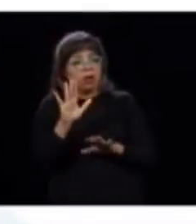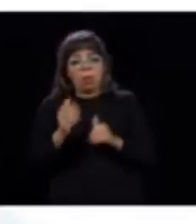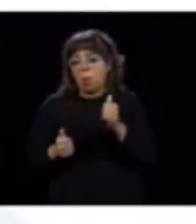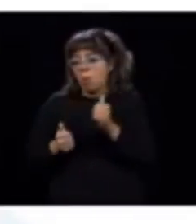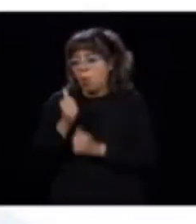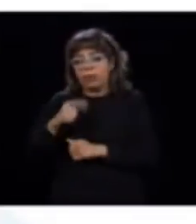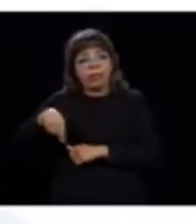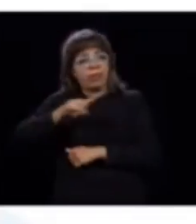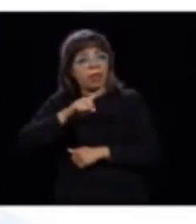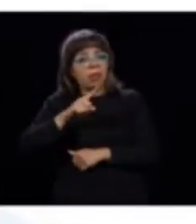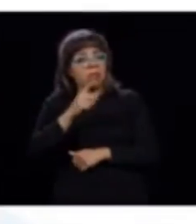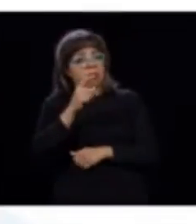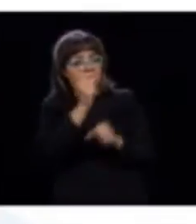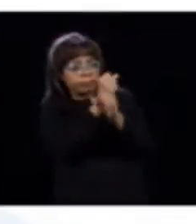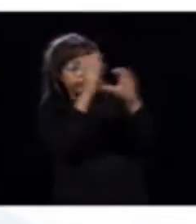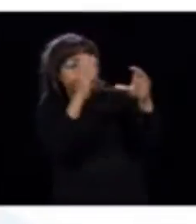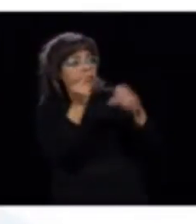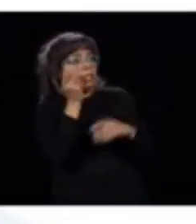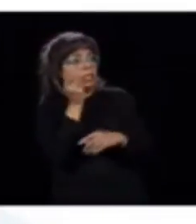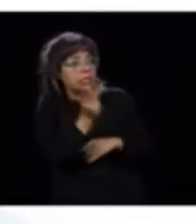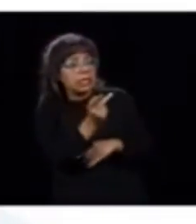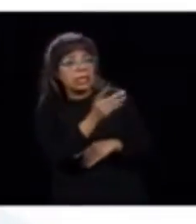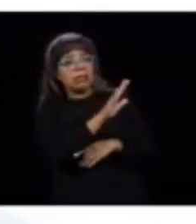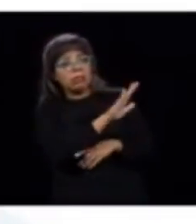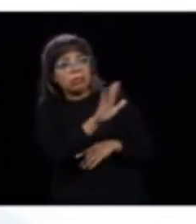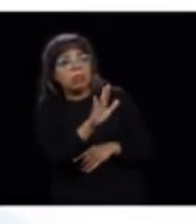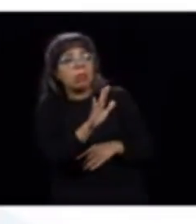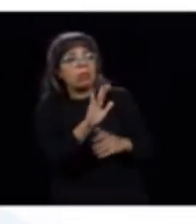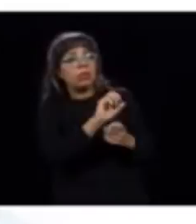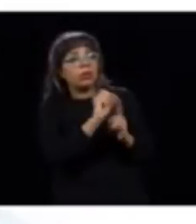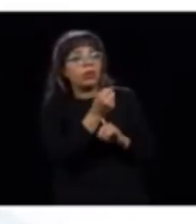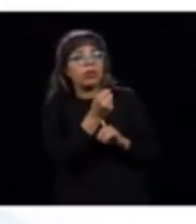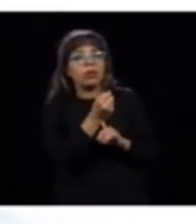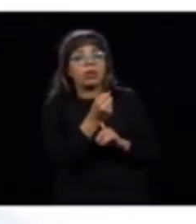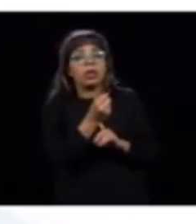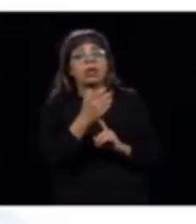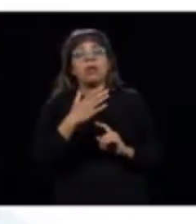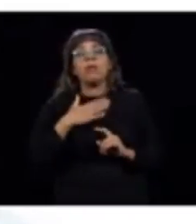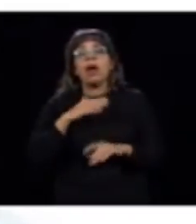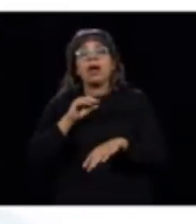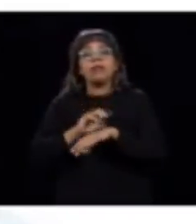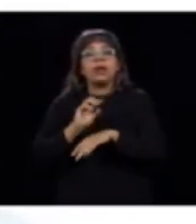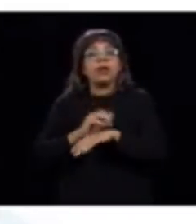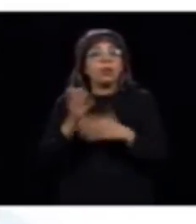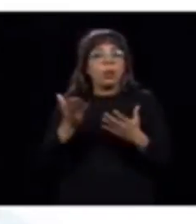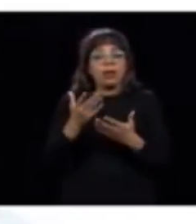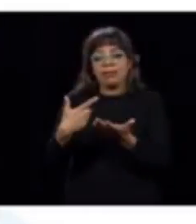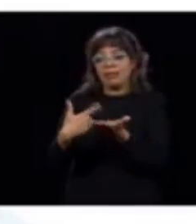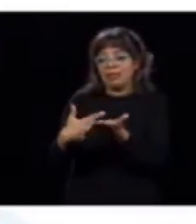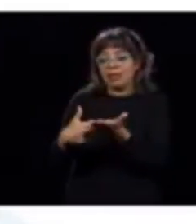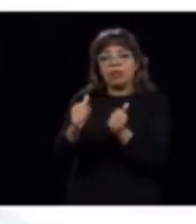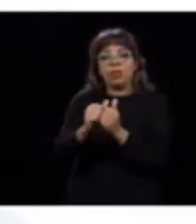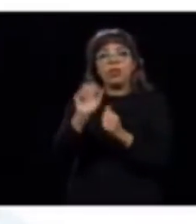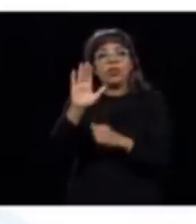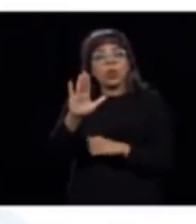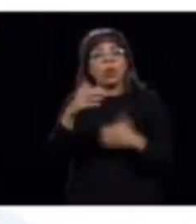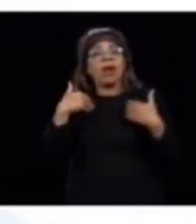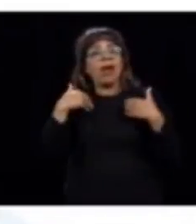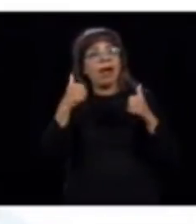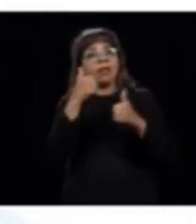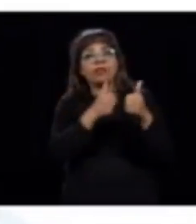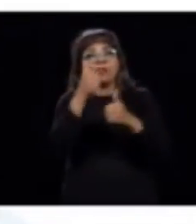we're saying is that you should talk with your bureau de santé in your organization, talk with your manager